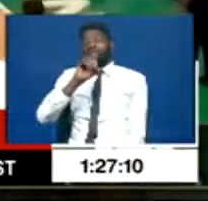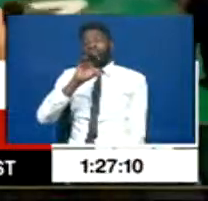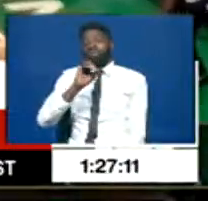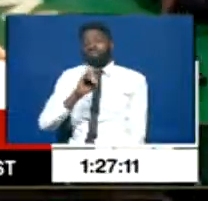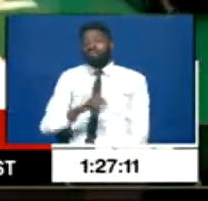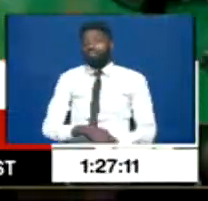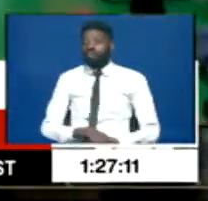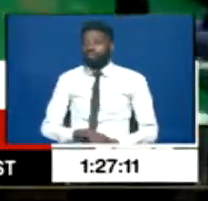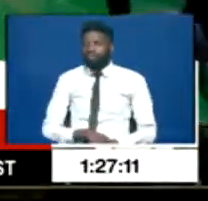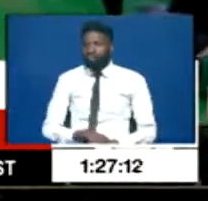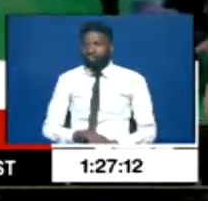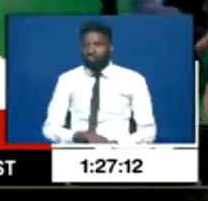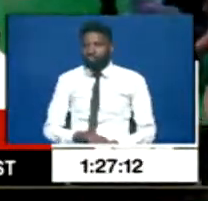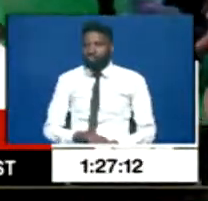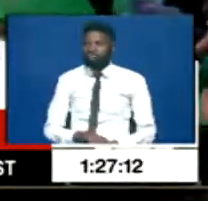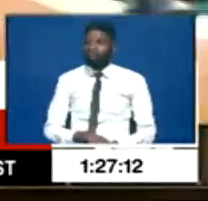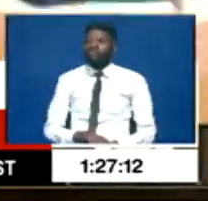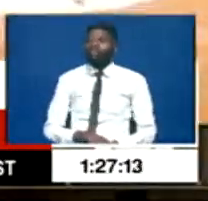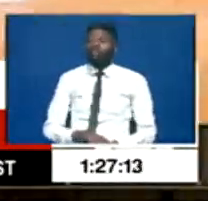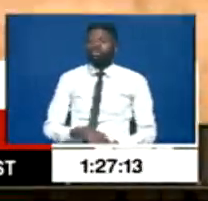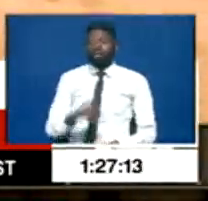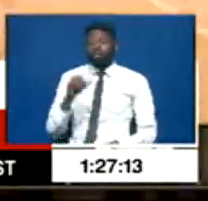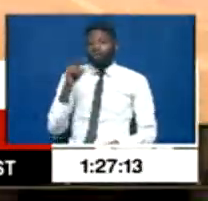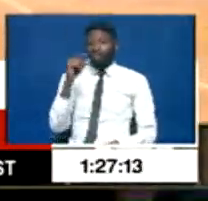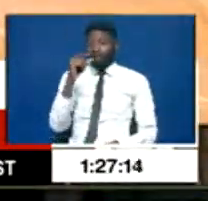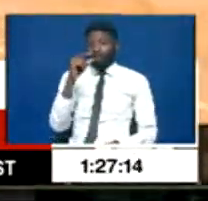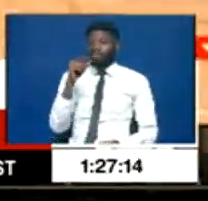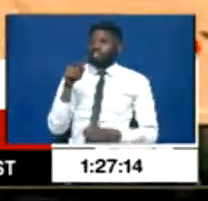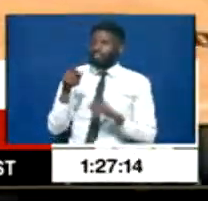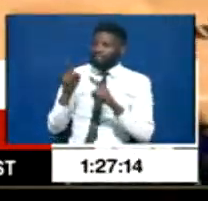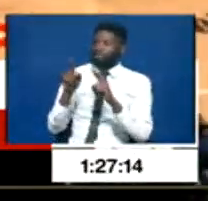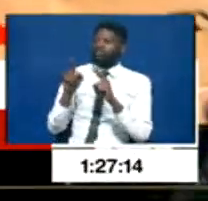Golden State Warriors are level with Boston Celtics